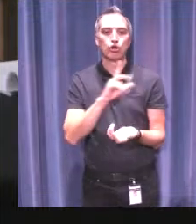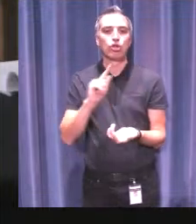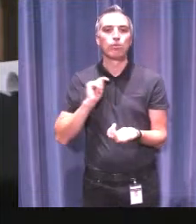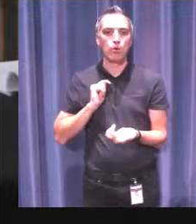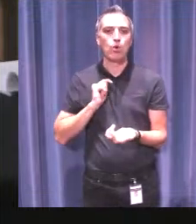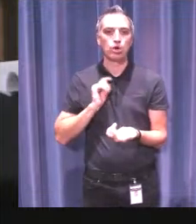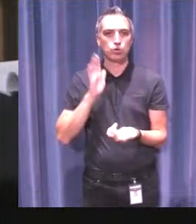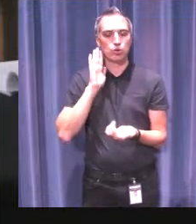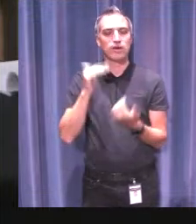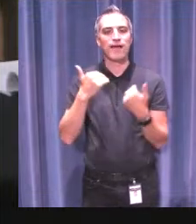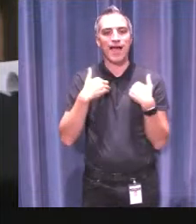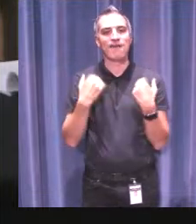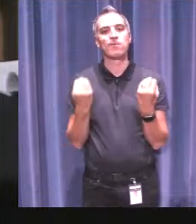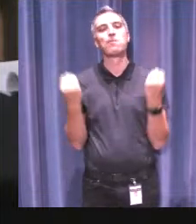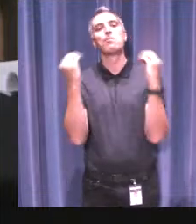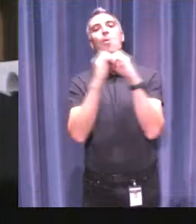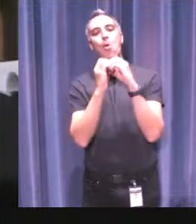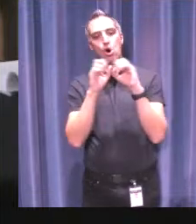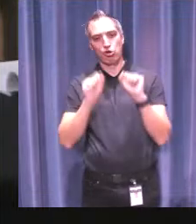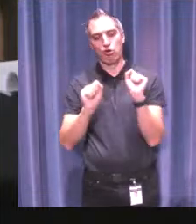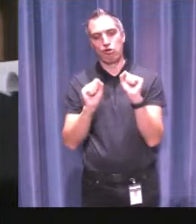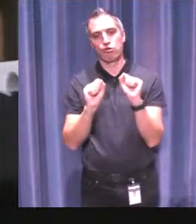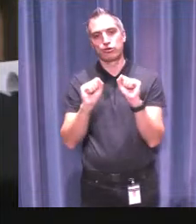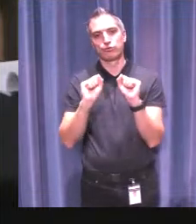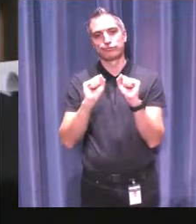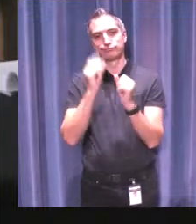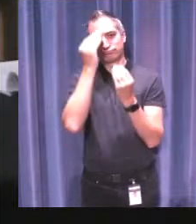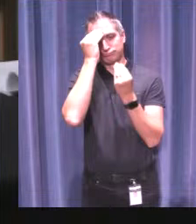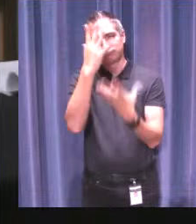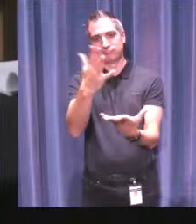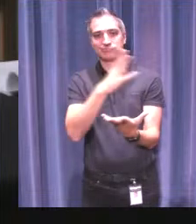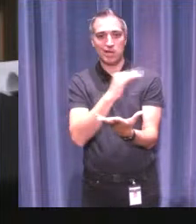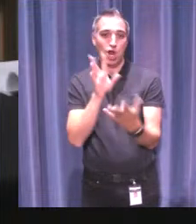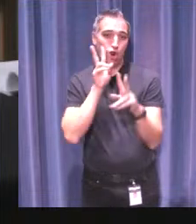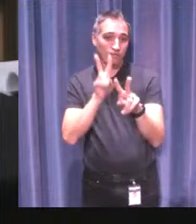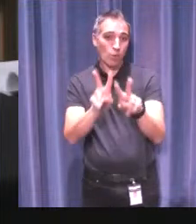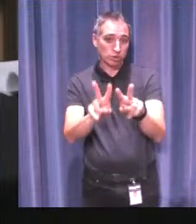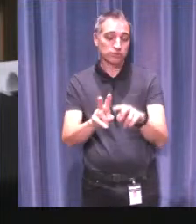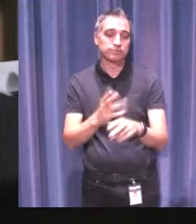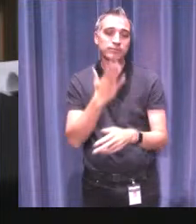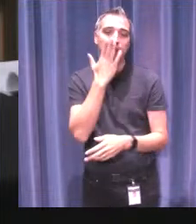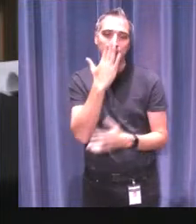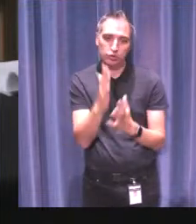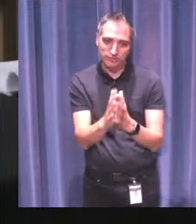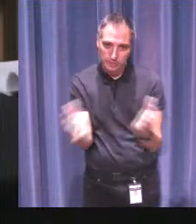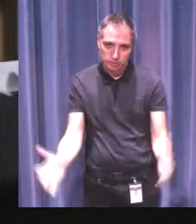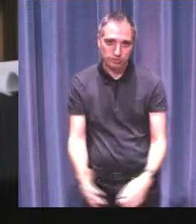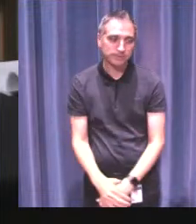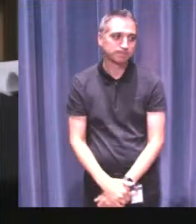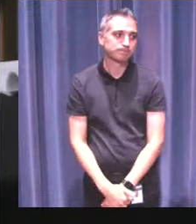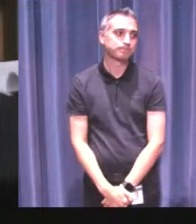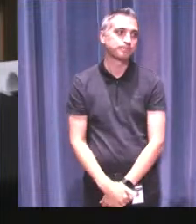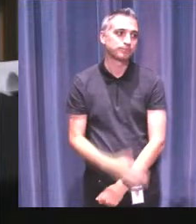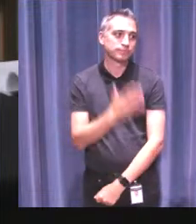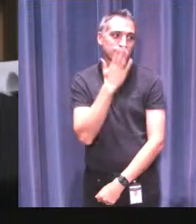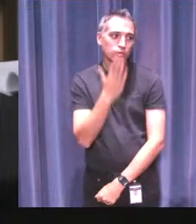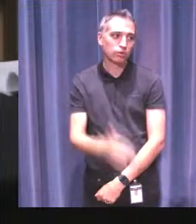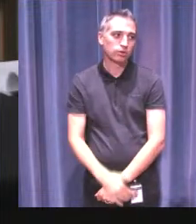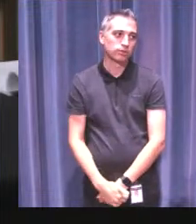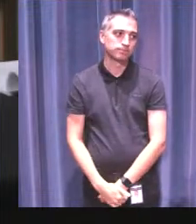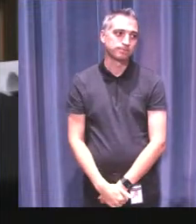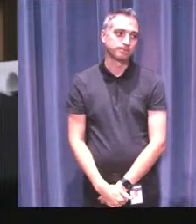have a great deal more to share with you and look forward to. Thank you very much. Thank you.